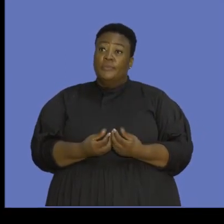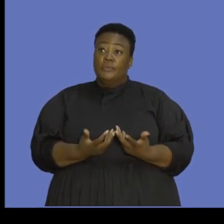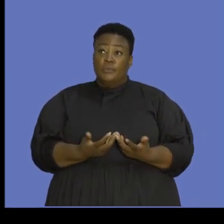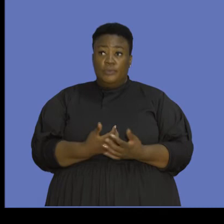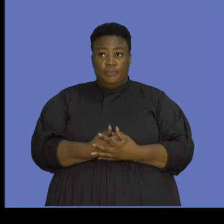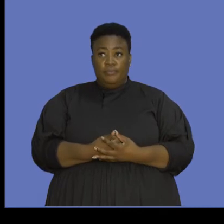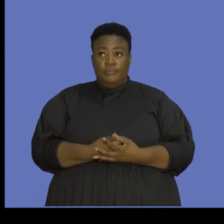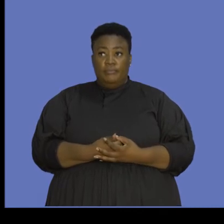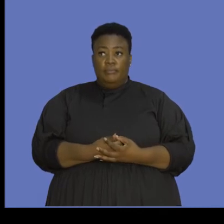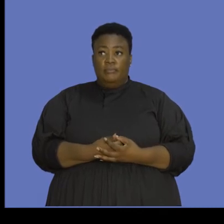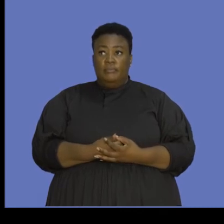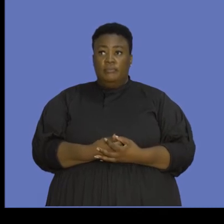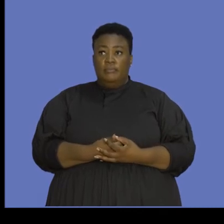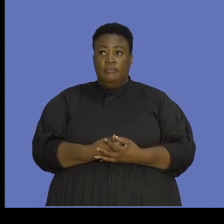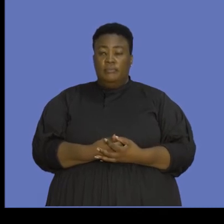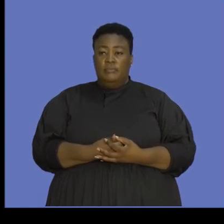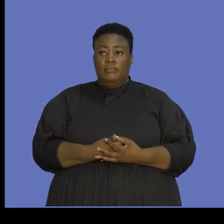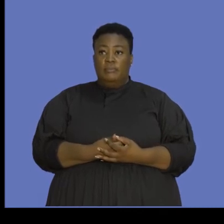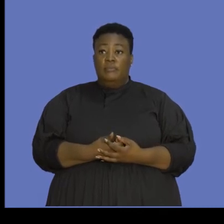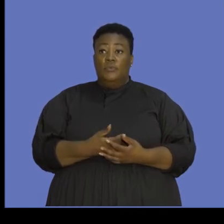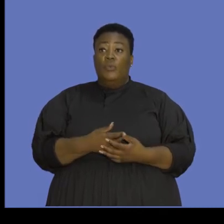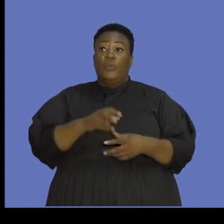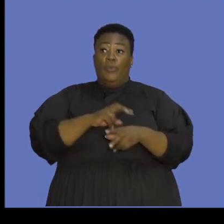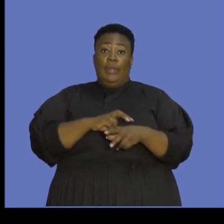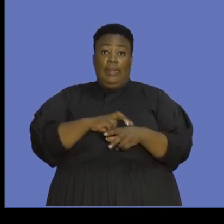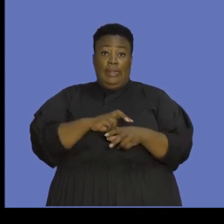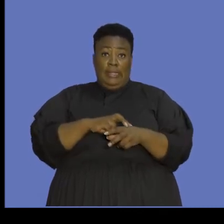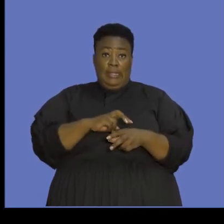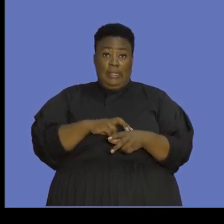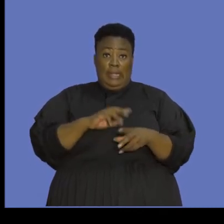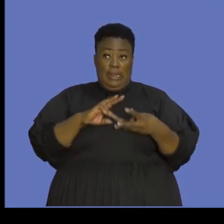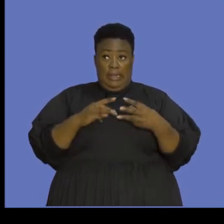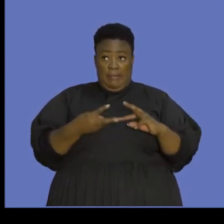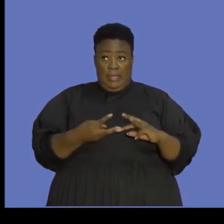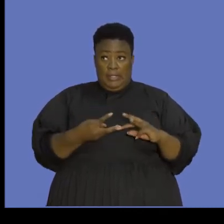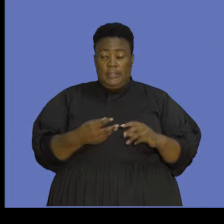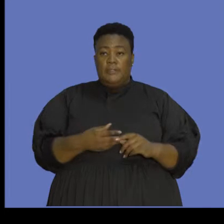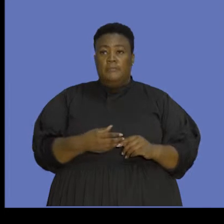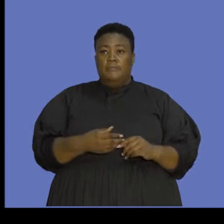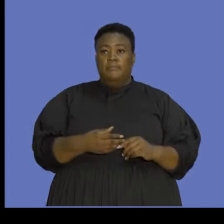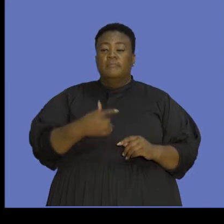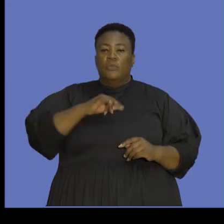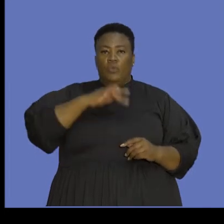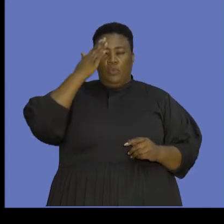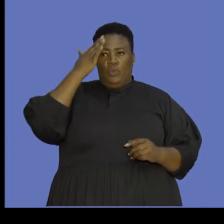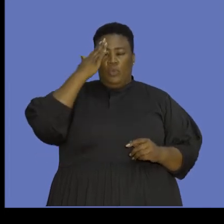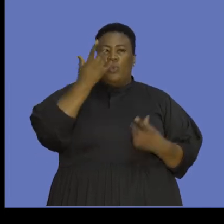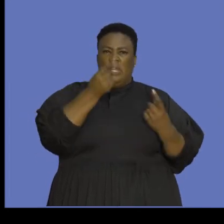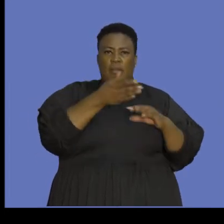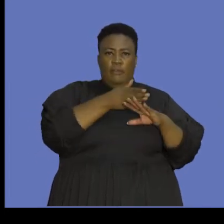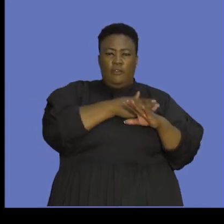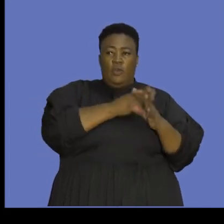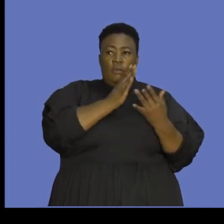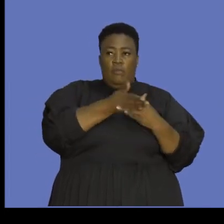we go. That's what we're busy with. We need a mathematical expression. We know, we did this before the break,